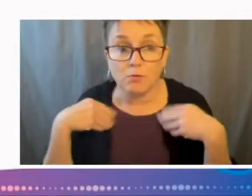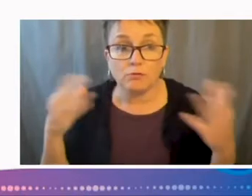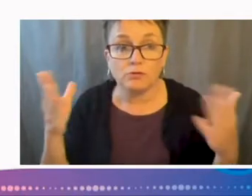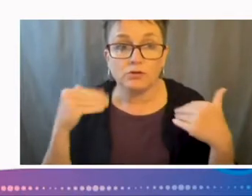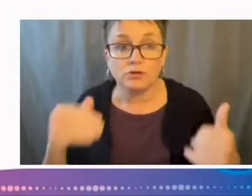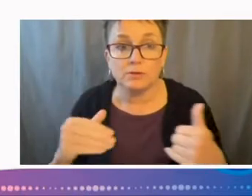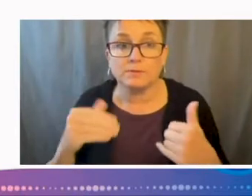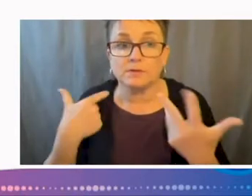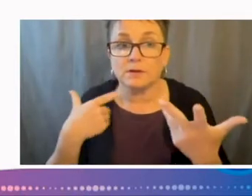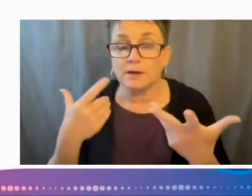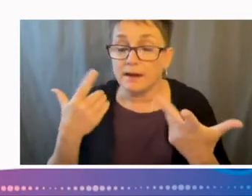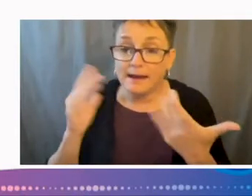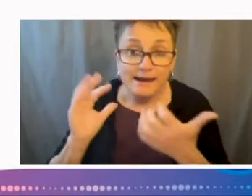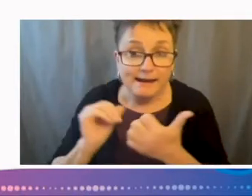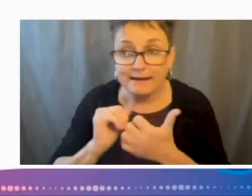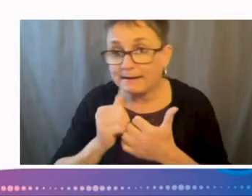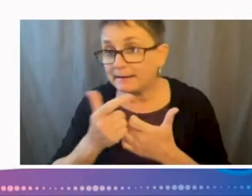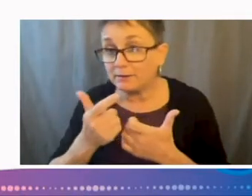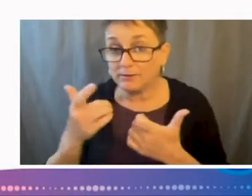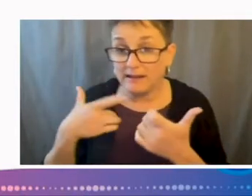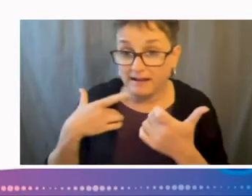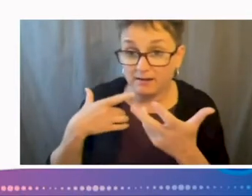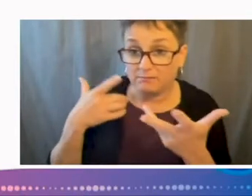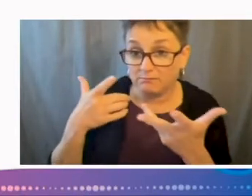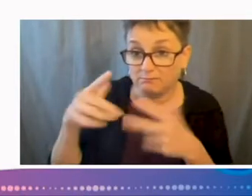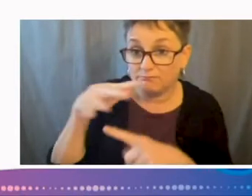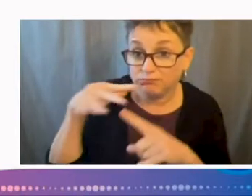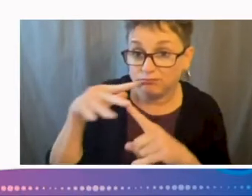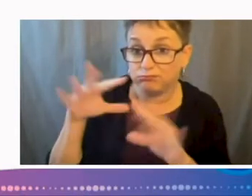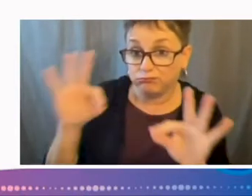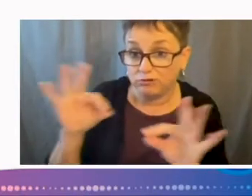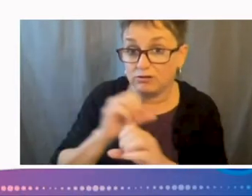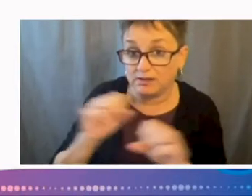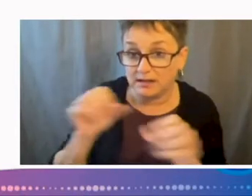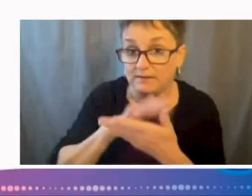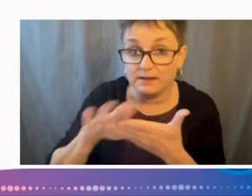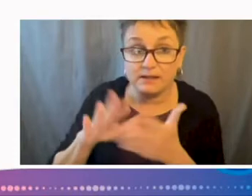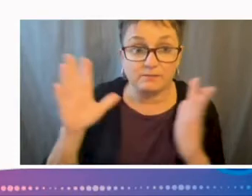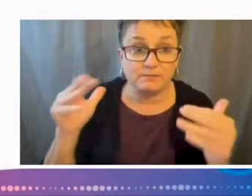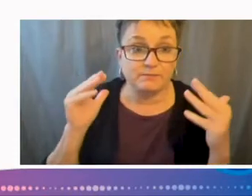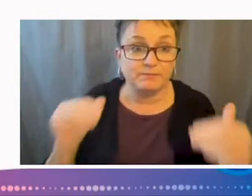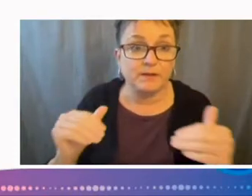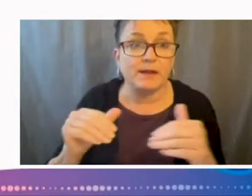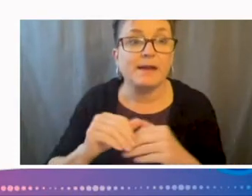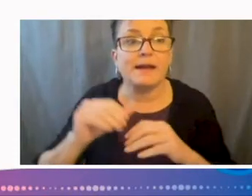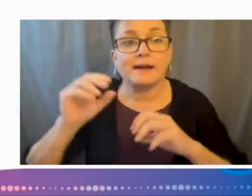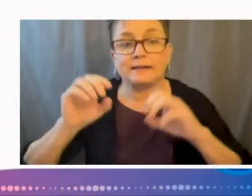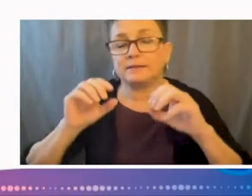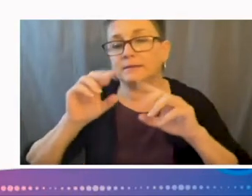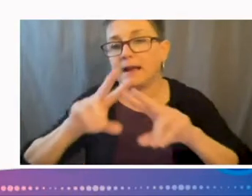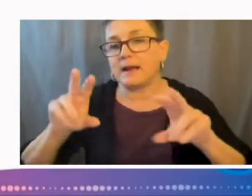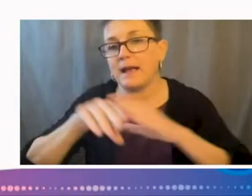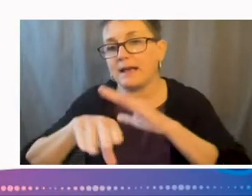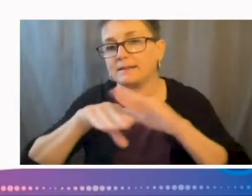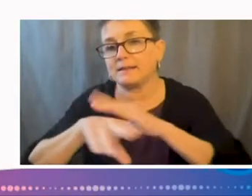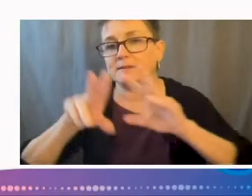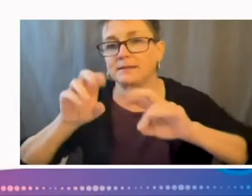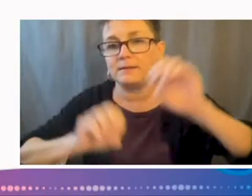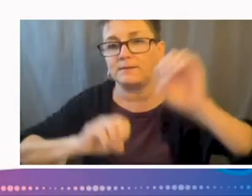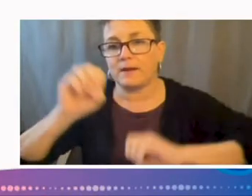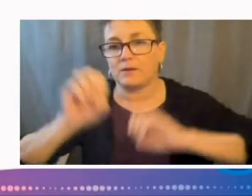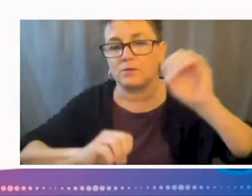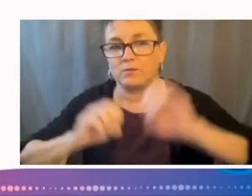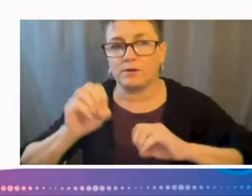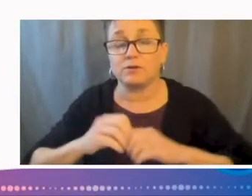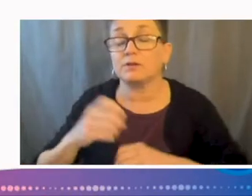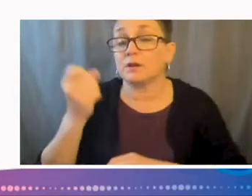access evaluations. First, I'd like to point out that bus stops are owned and maintained by